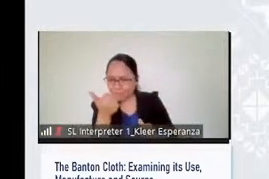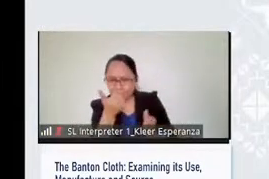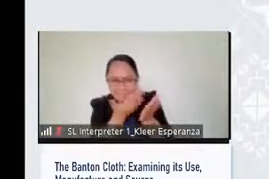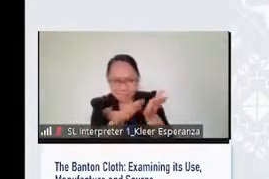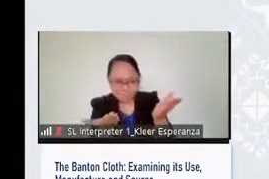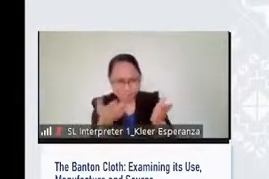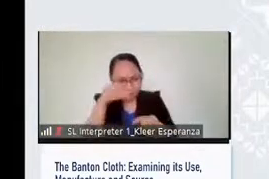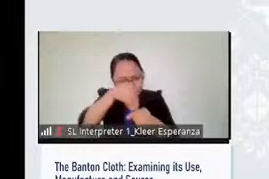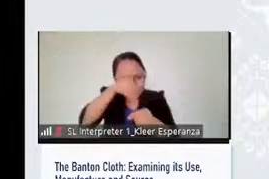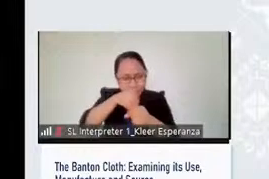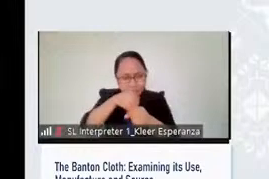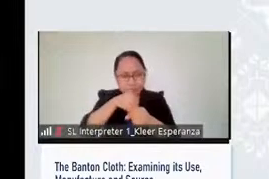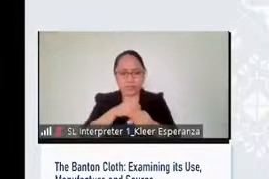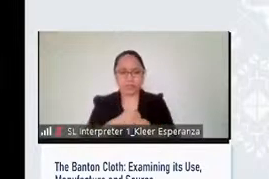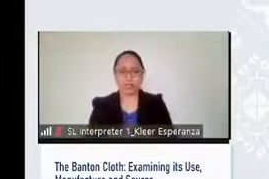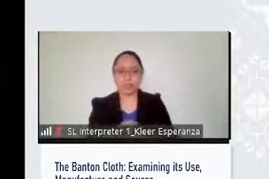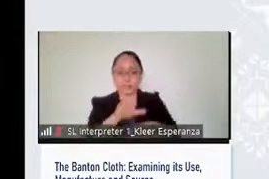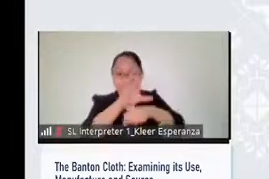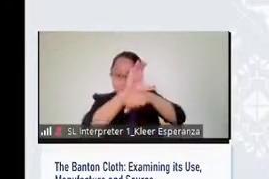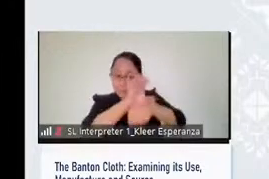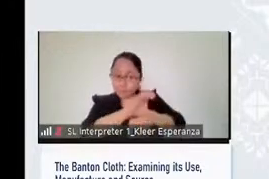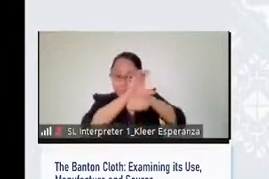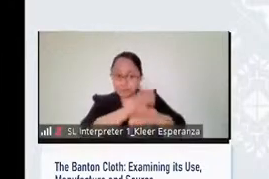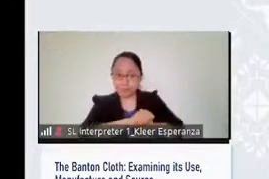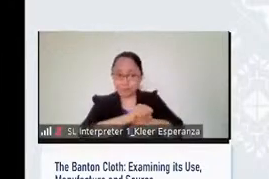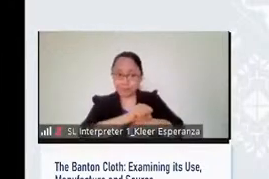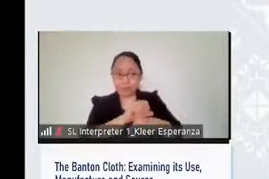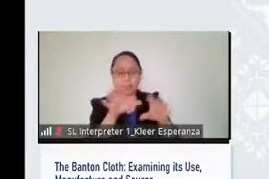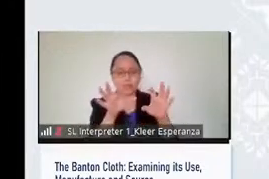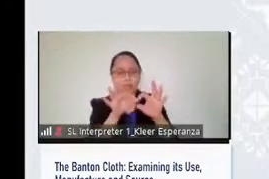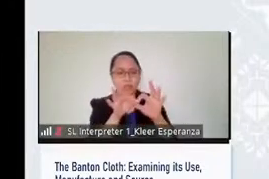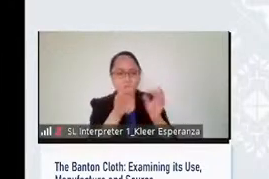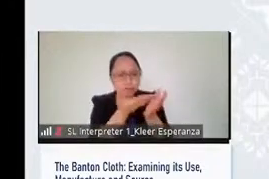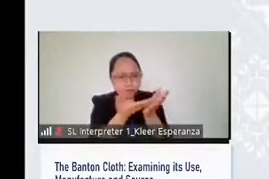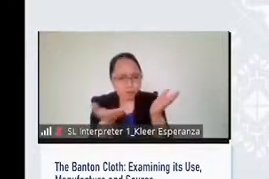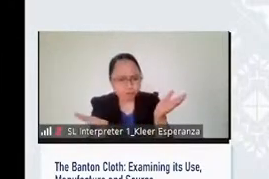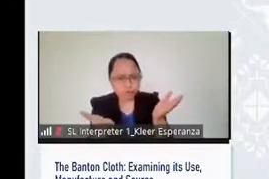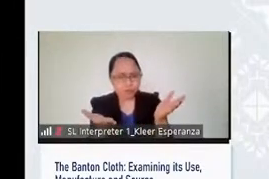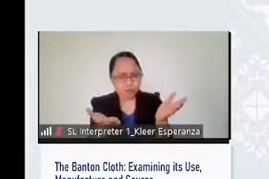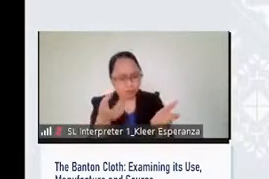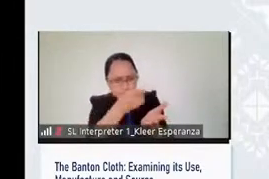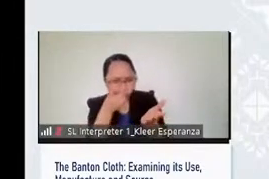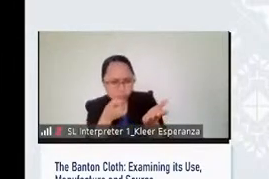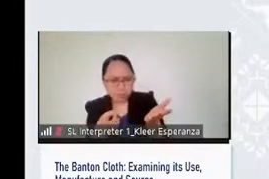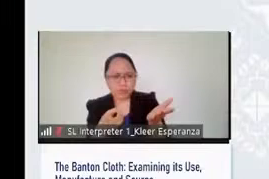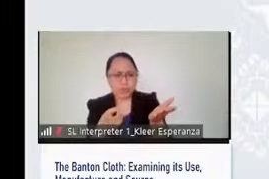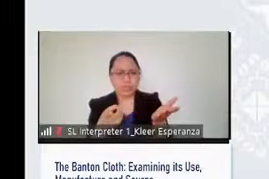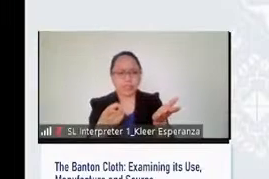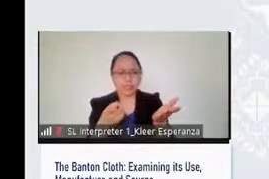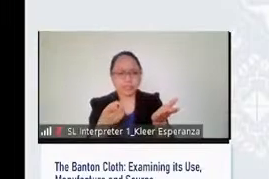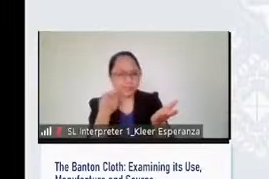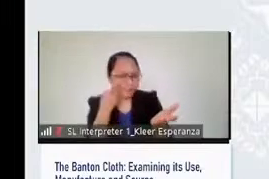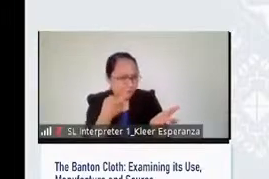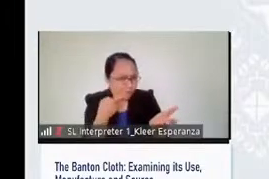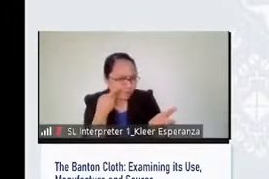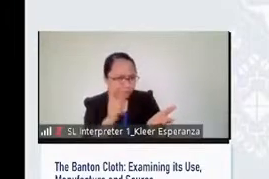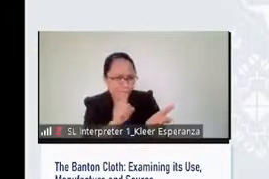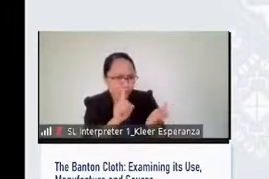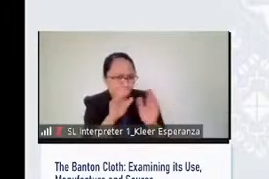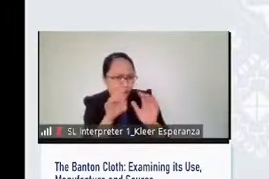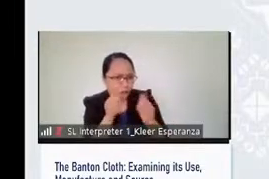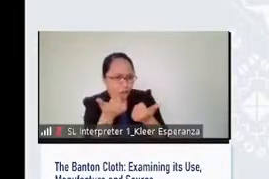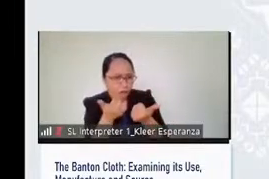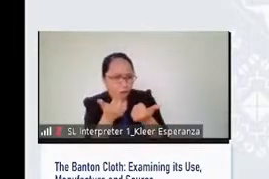fragments, patterns, and designs were also noted during the visual and digital examinations. In determining the possible sources of fibers and